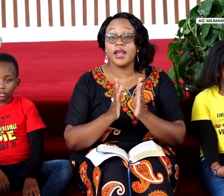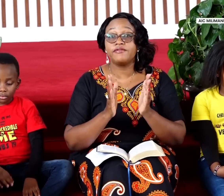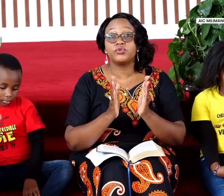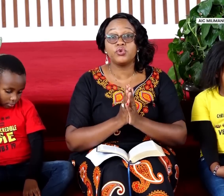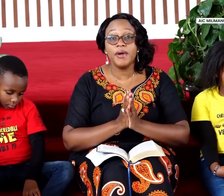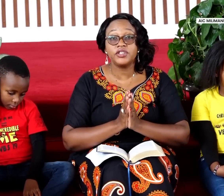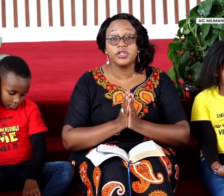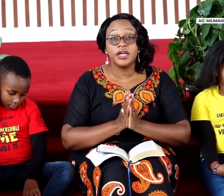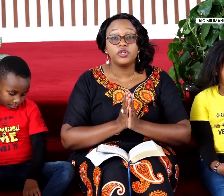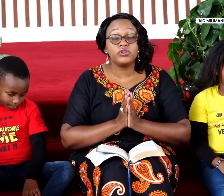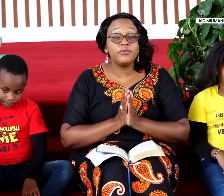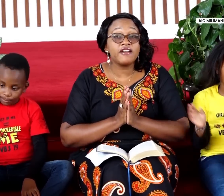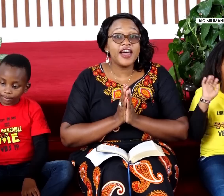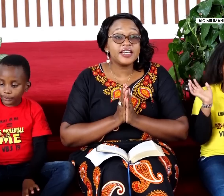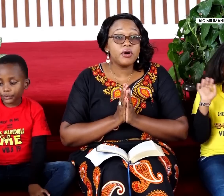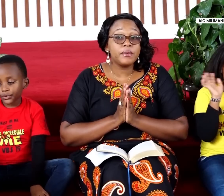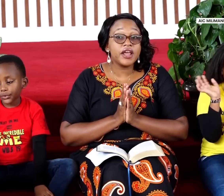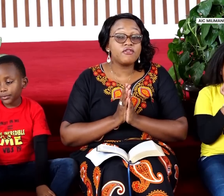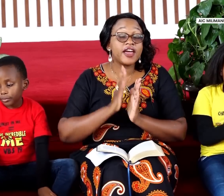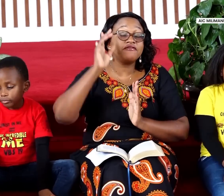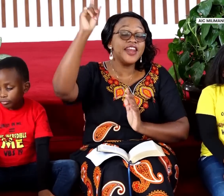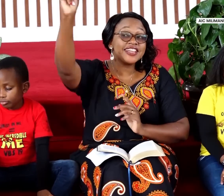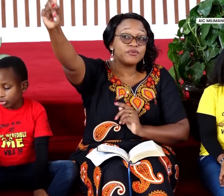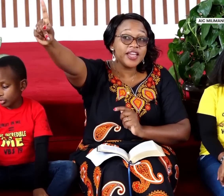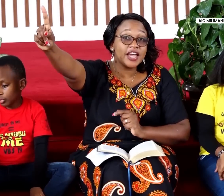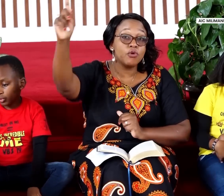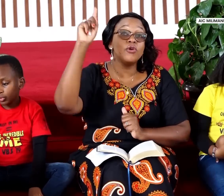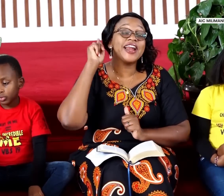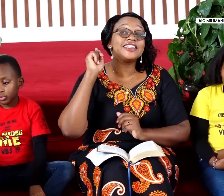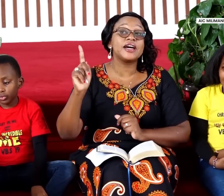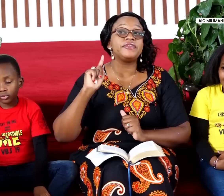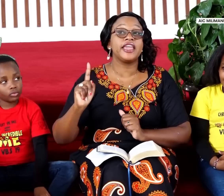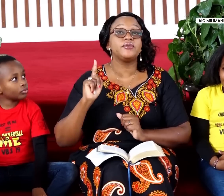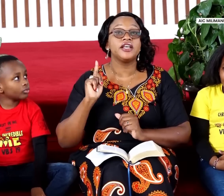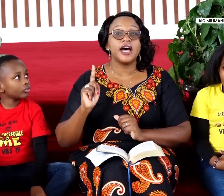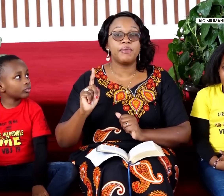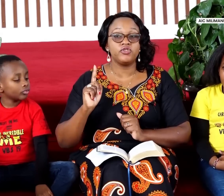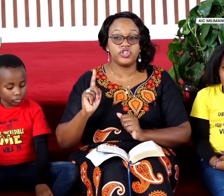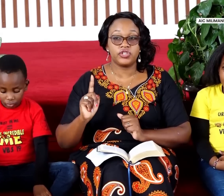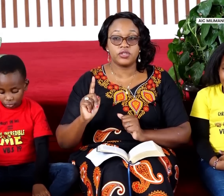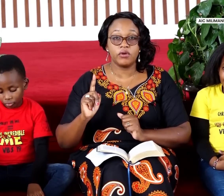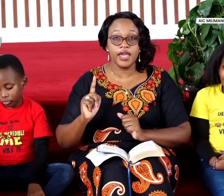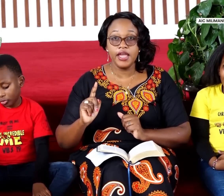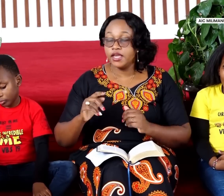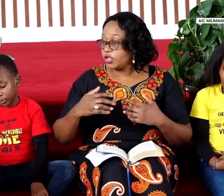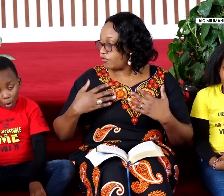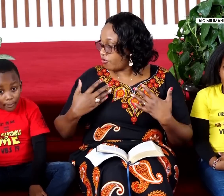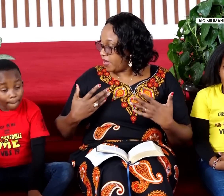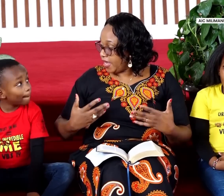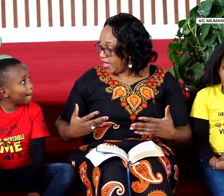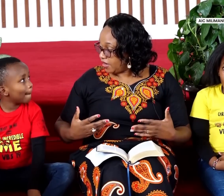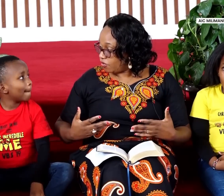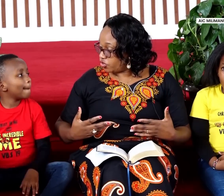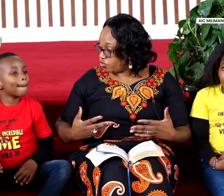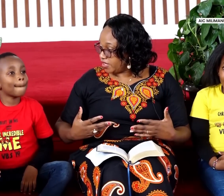yourself. We love you so much. Today we have learned about the bread of life. Next week we will learn something else about Jesus. Okay? So